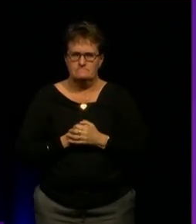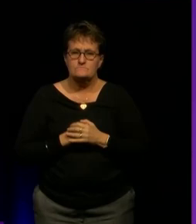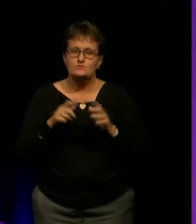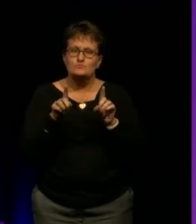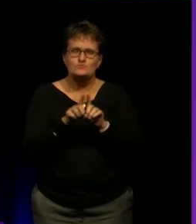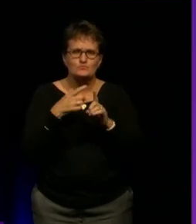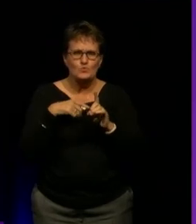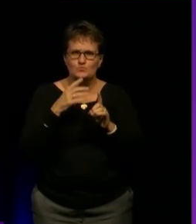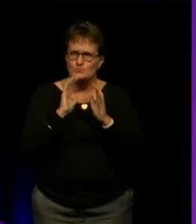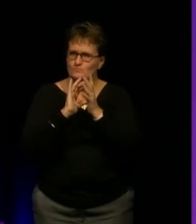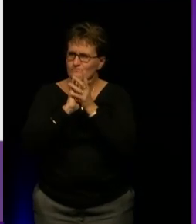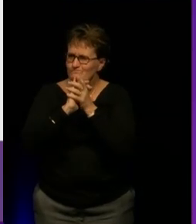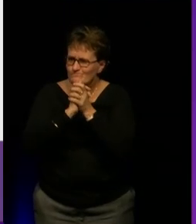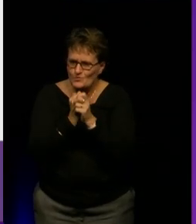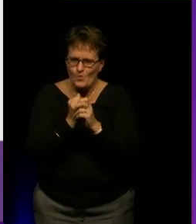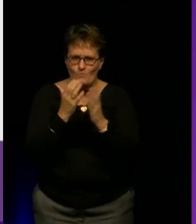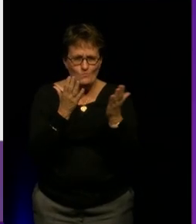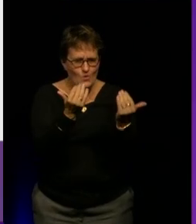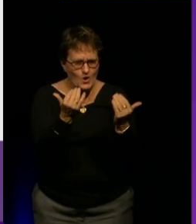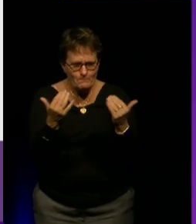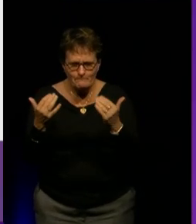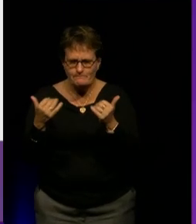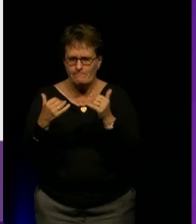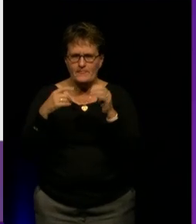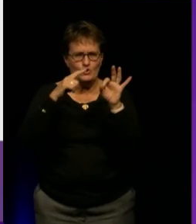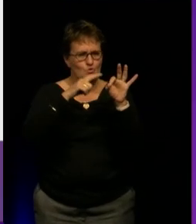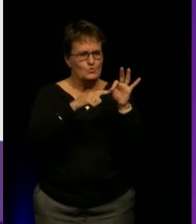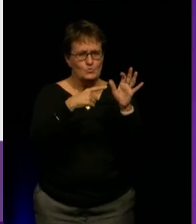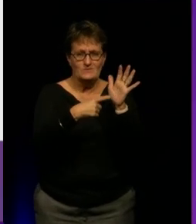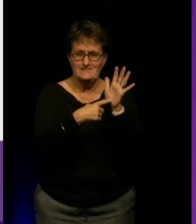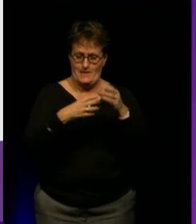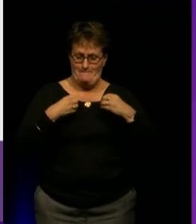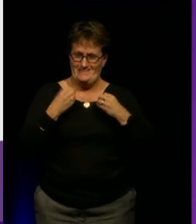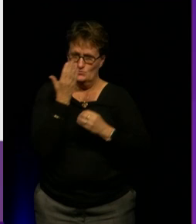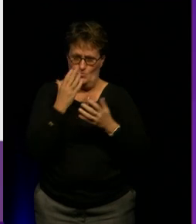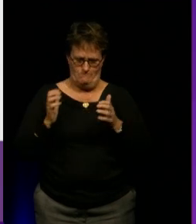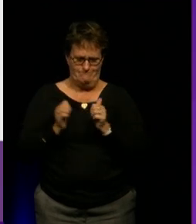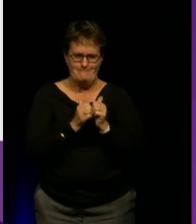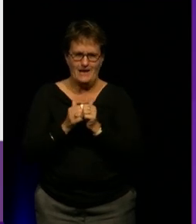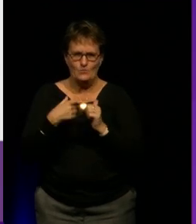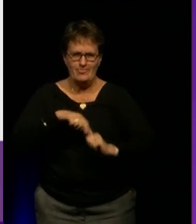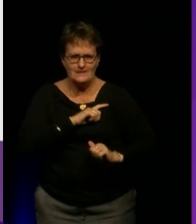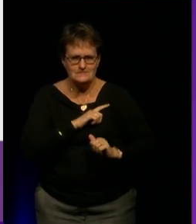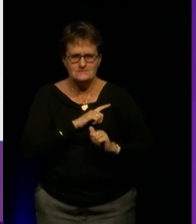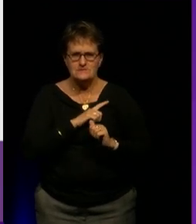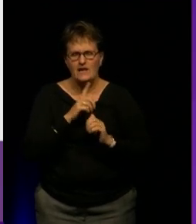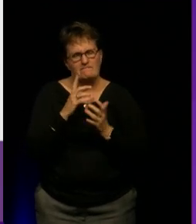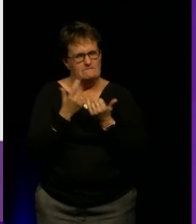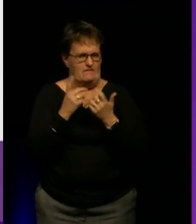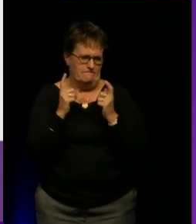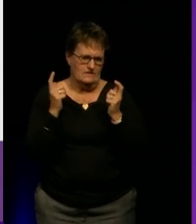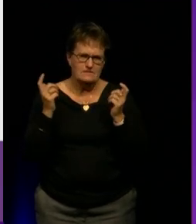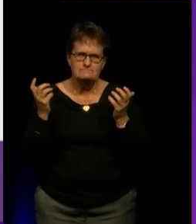also extend a really warm welcome to our founding partner, QUT Business School, and our generous sponsors, Pitcher Partners, Channel